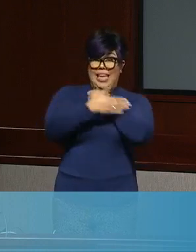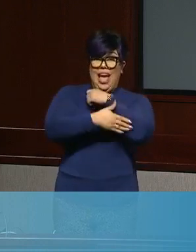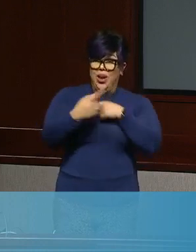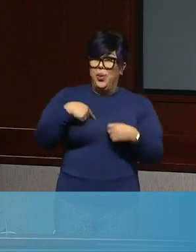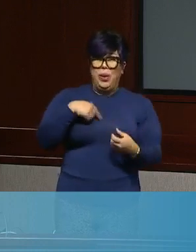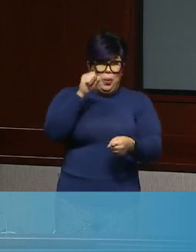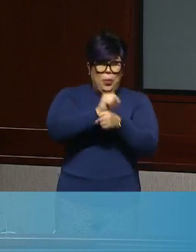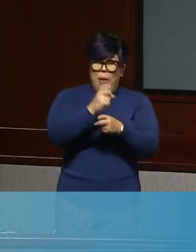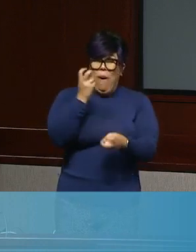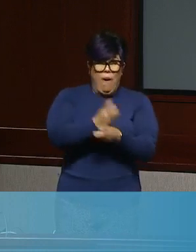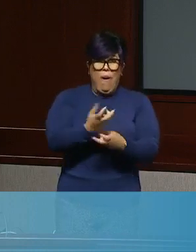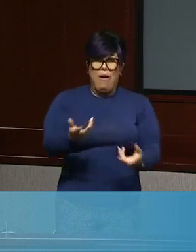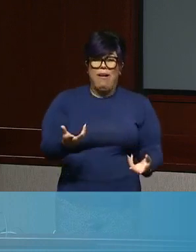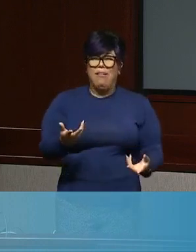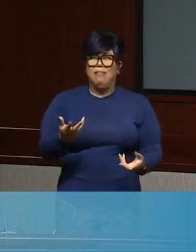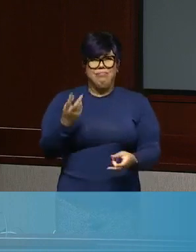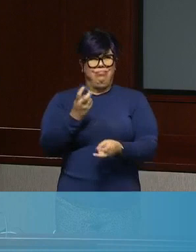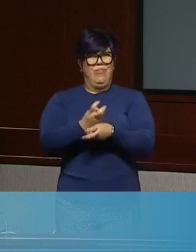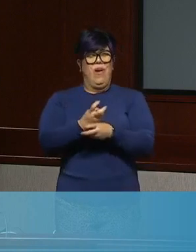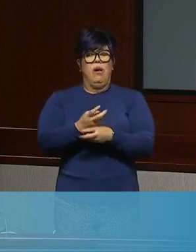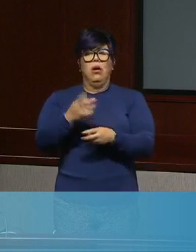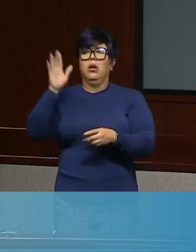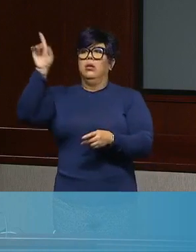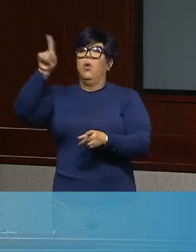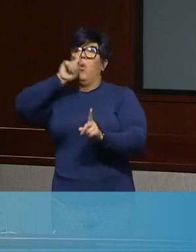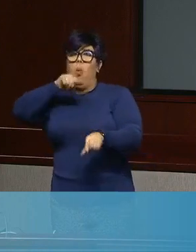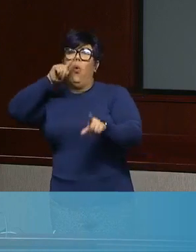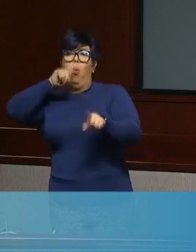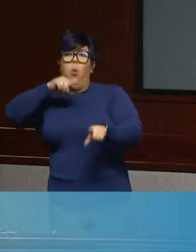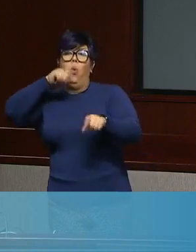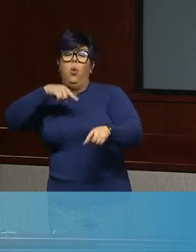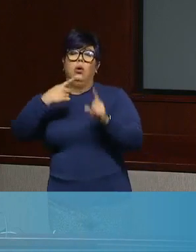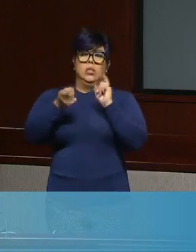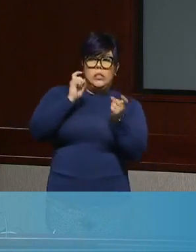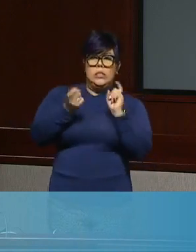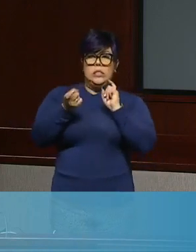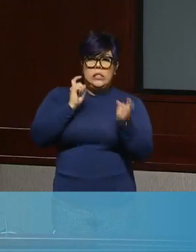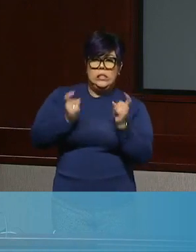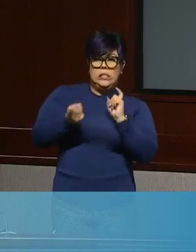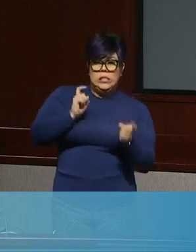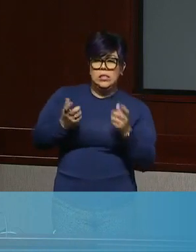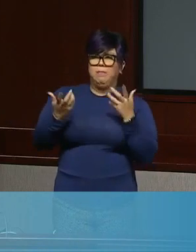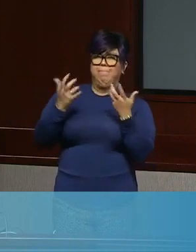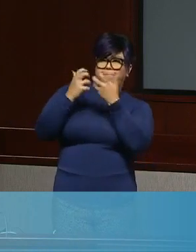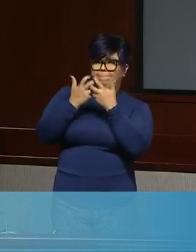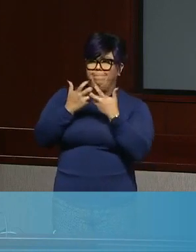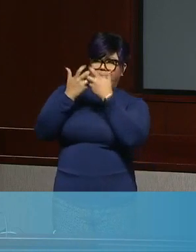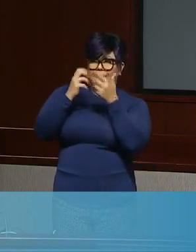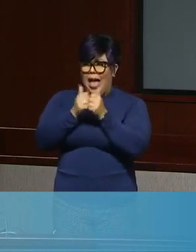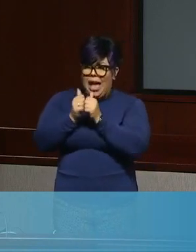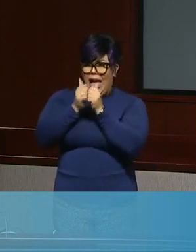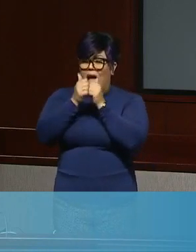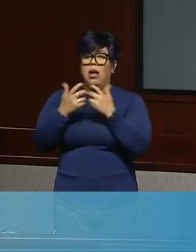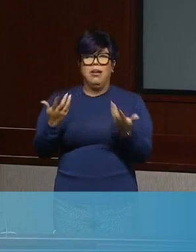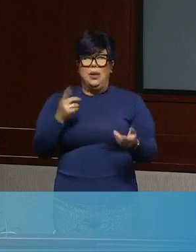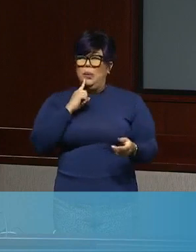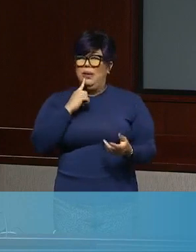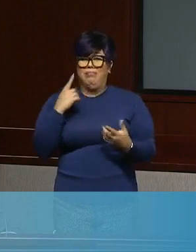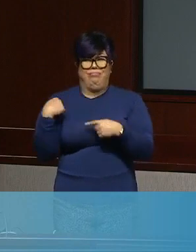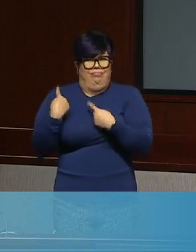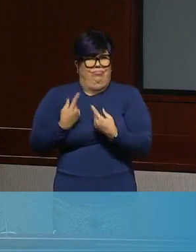having to continually change our course and change our priorities, and our business